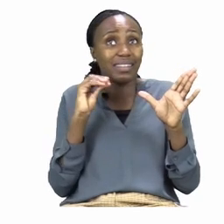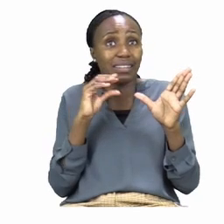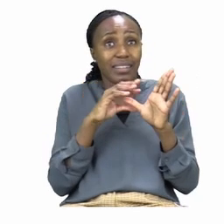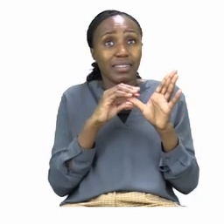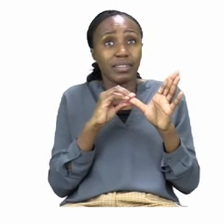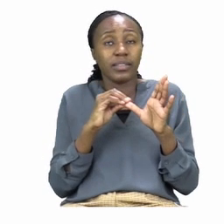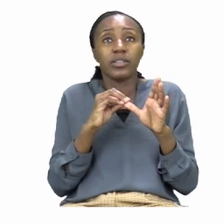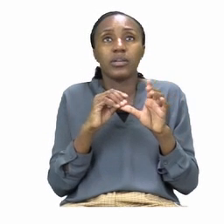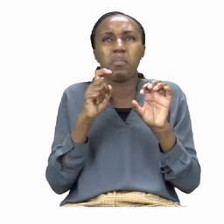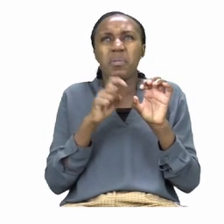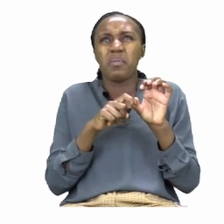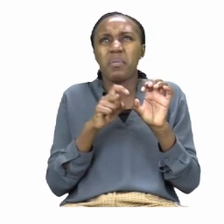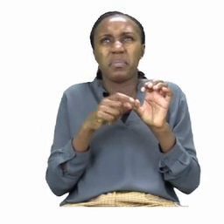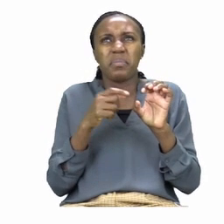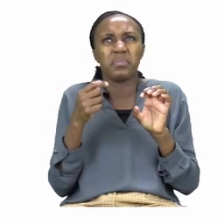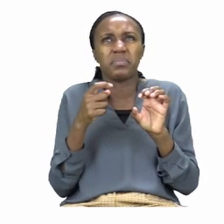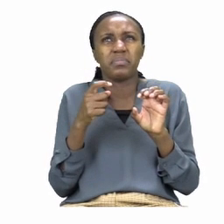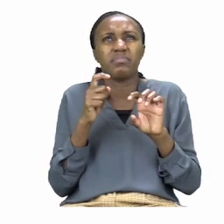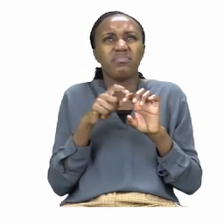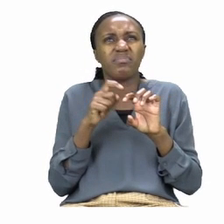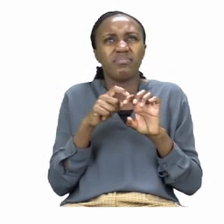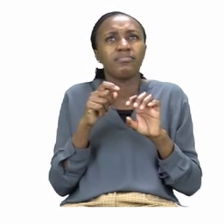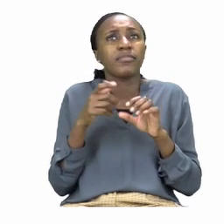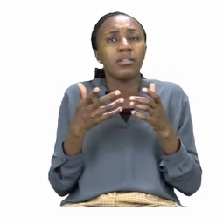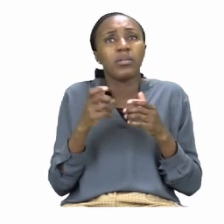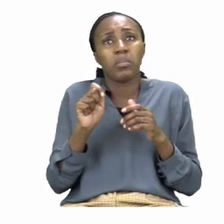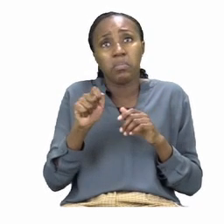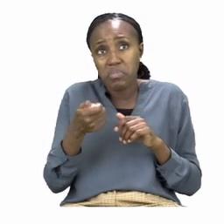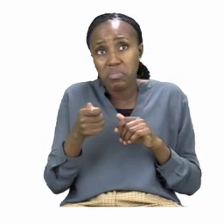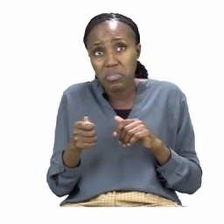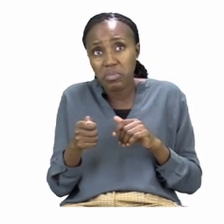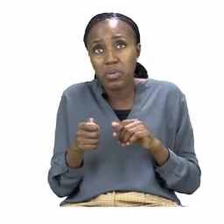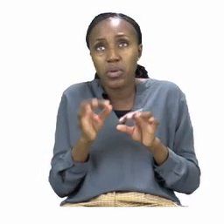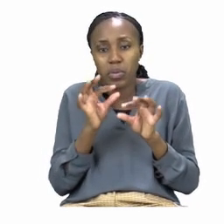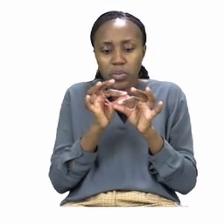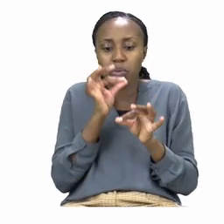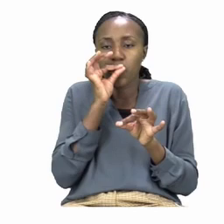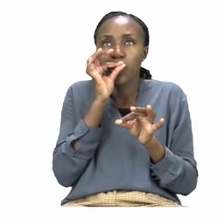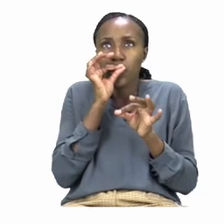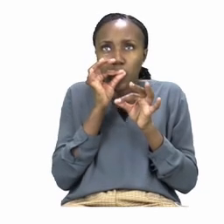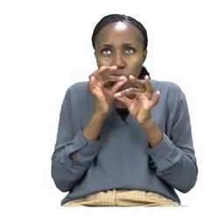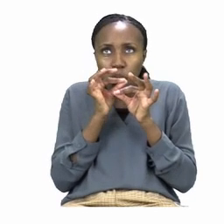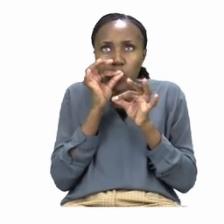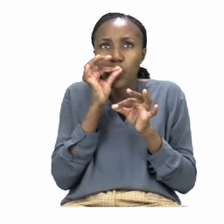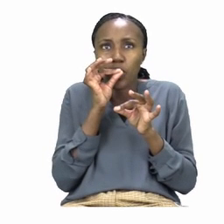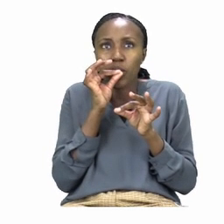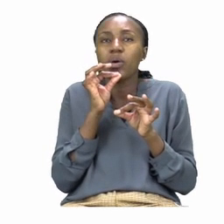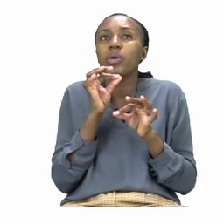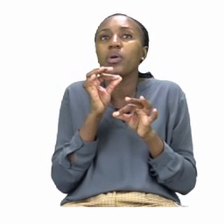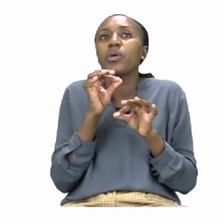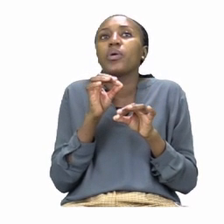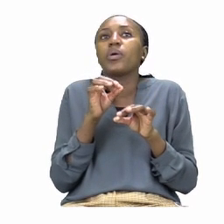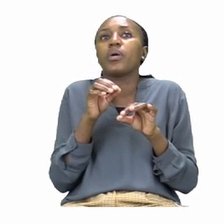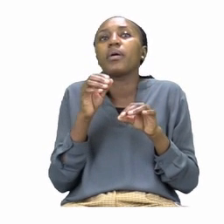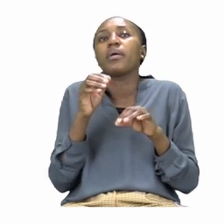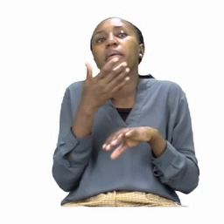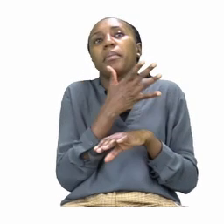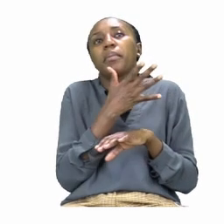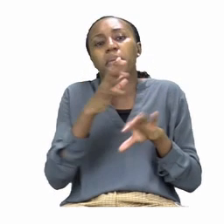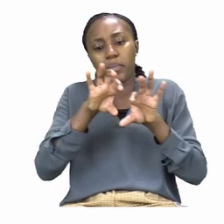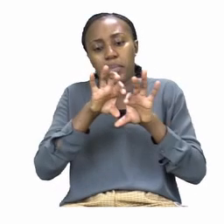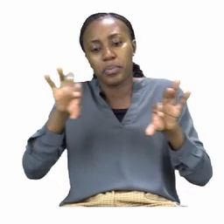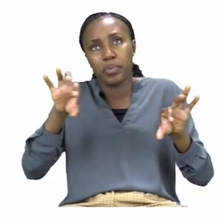a coin, a key, a straw, a paper tube, and a